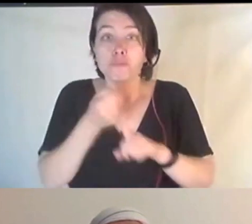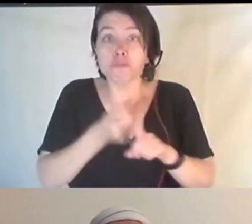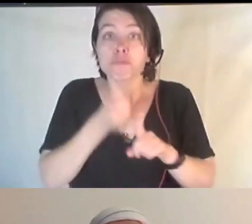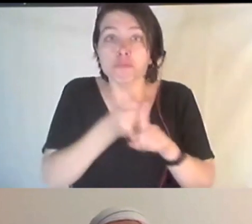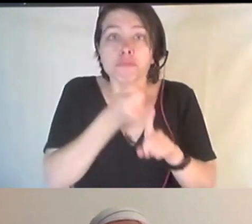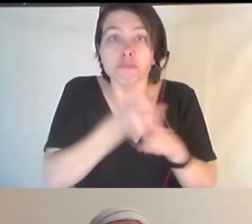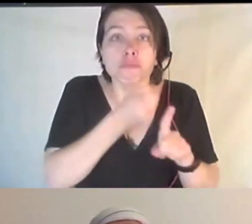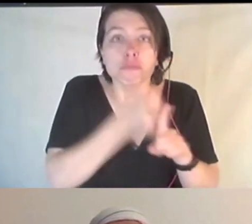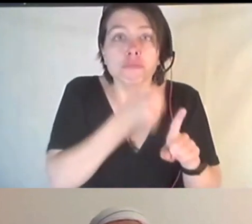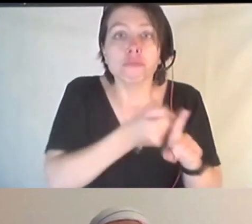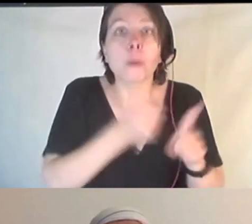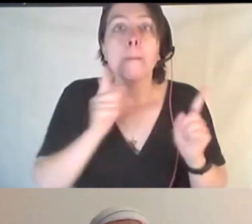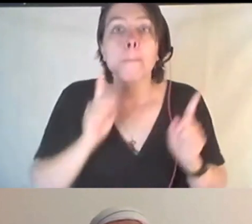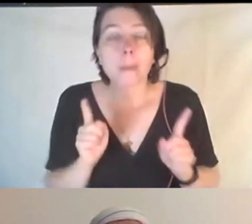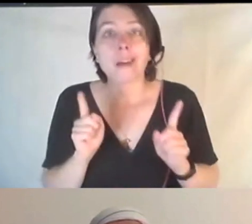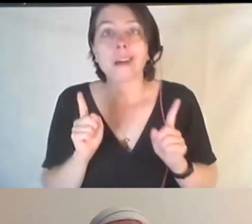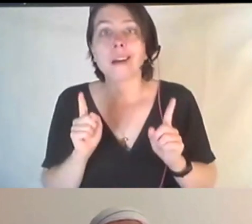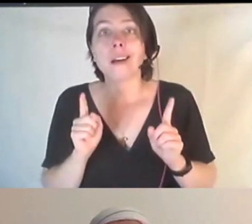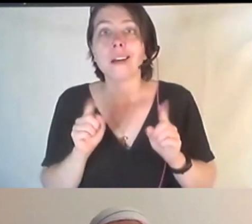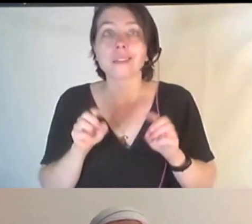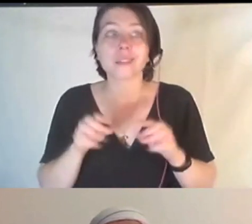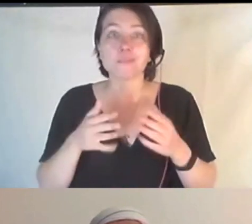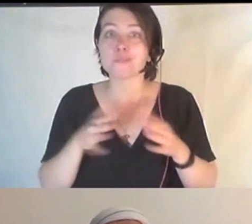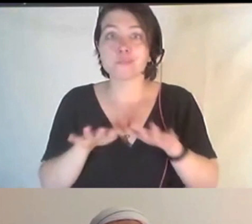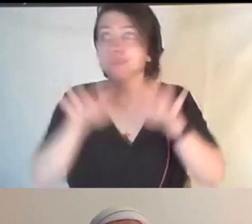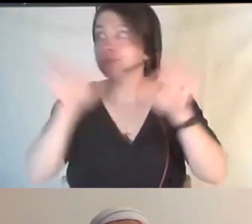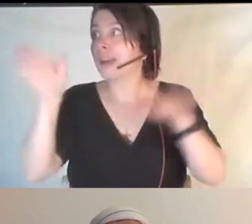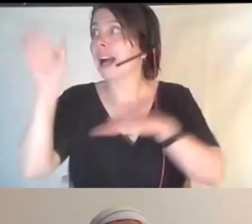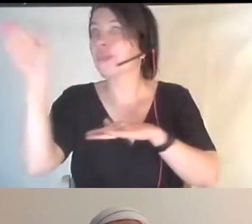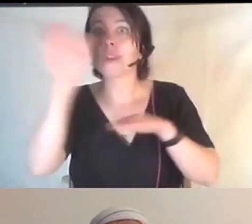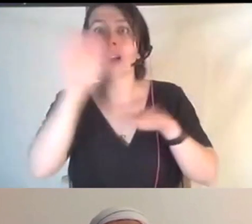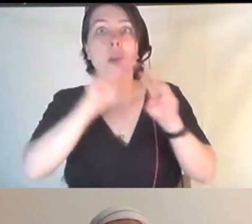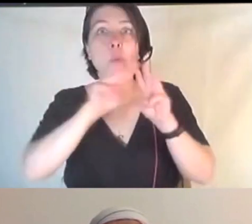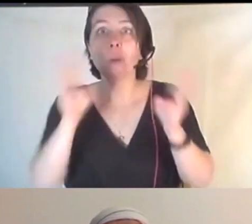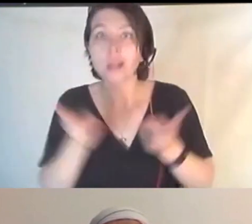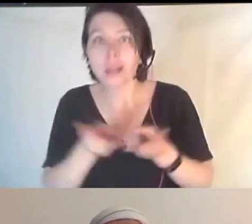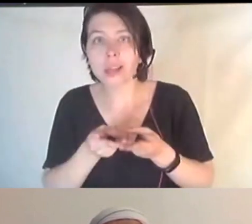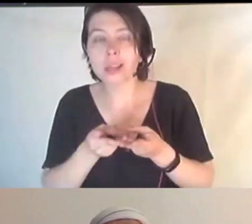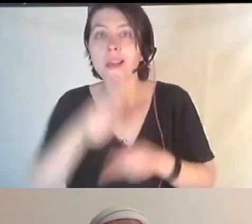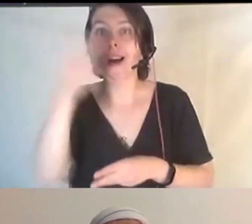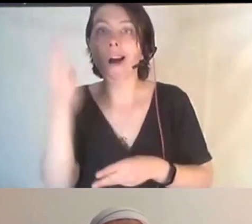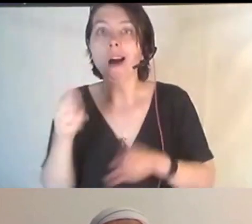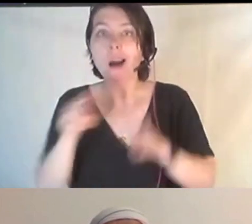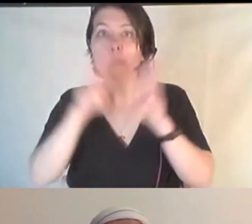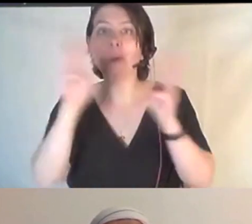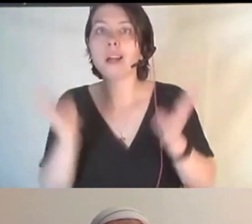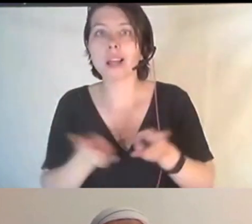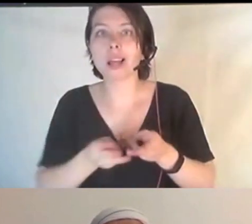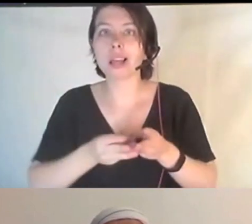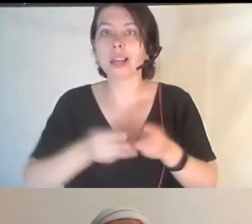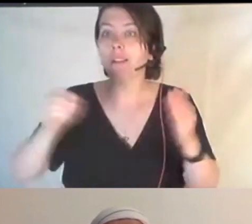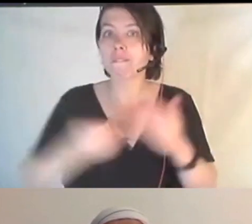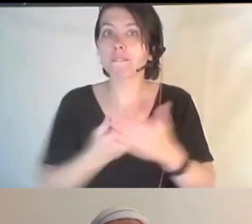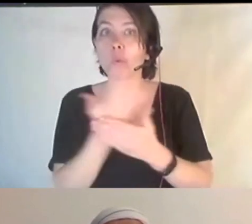wider sort of world, the wider arts world has been evolving. as well. I think sometimes we